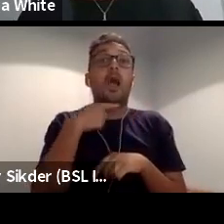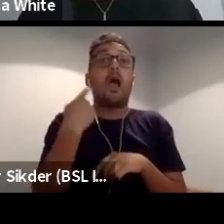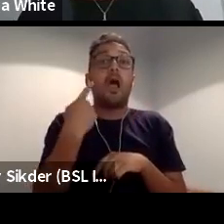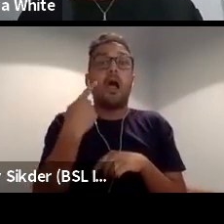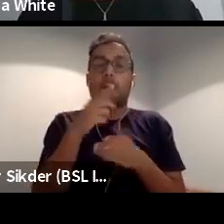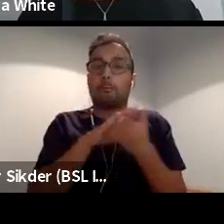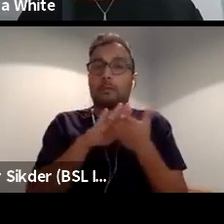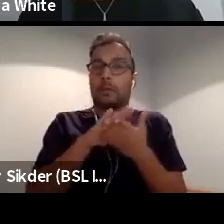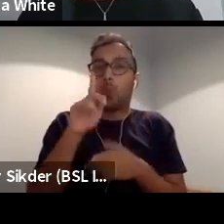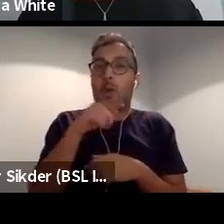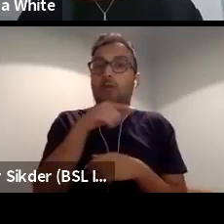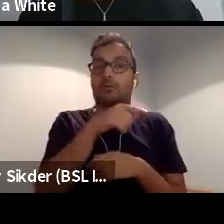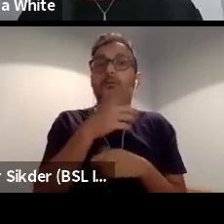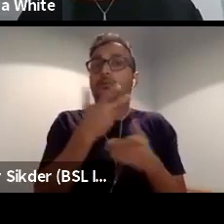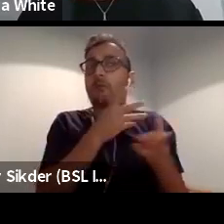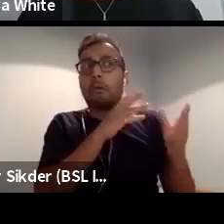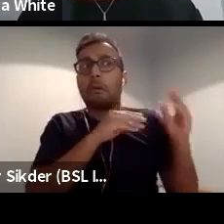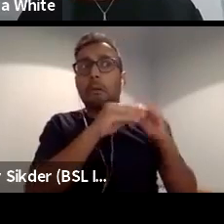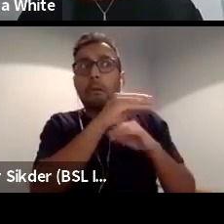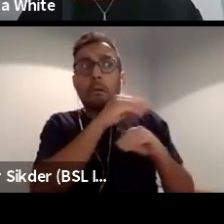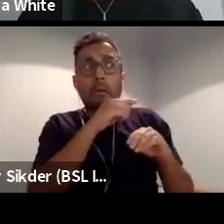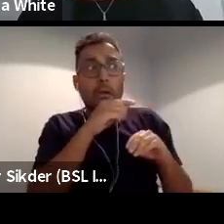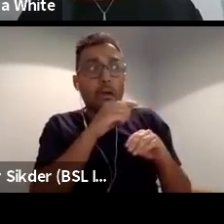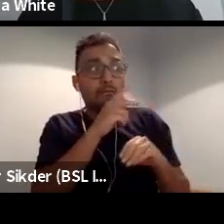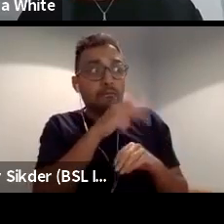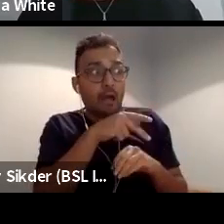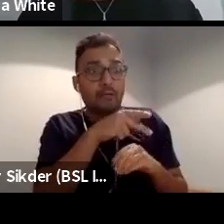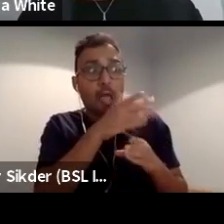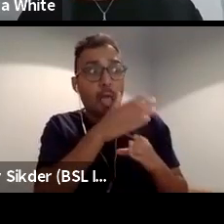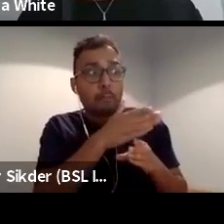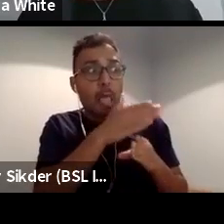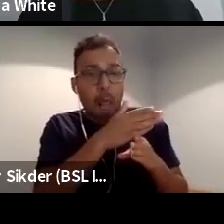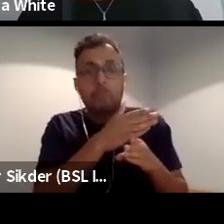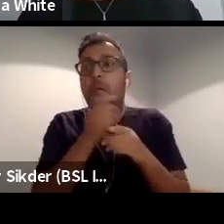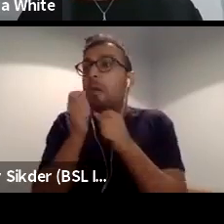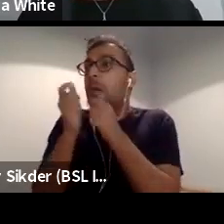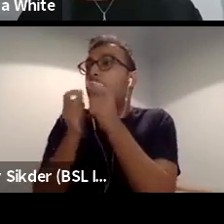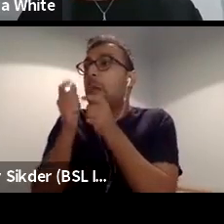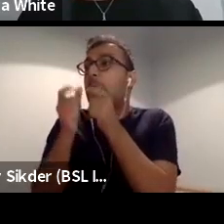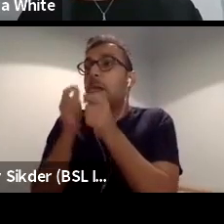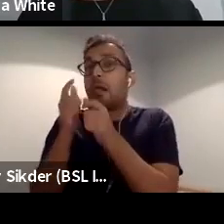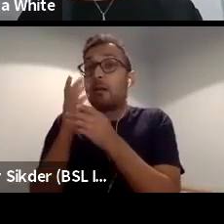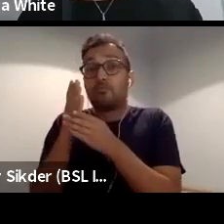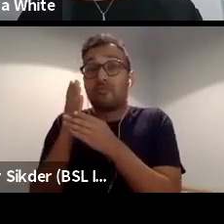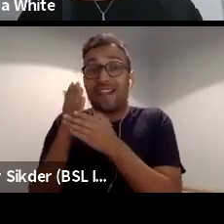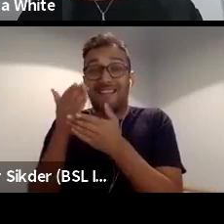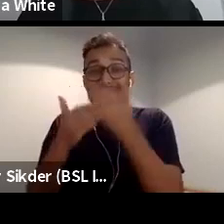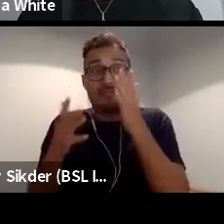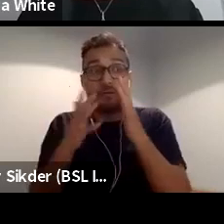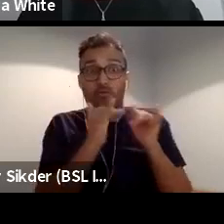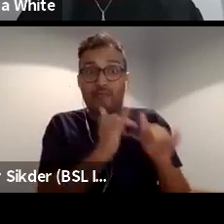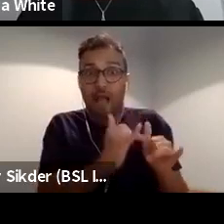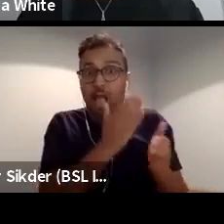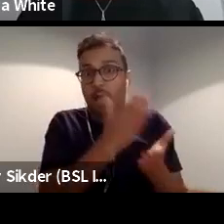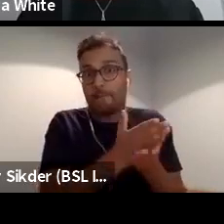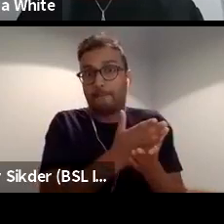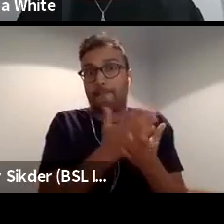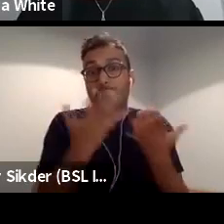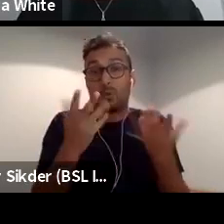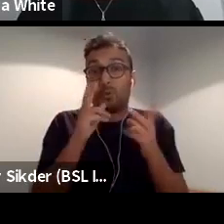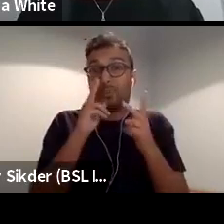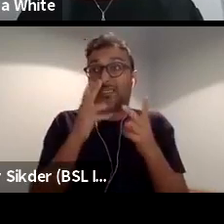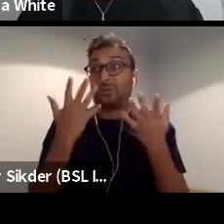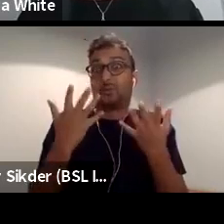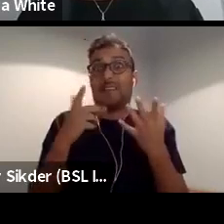hears without first verifying its truth. And I think looking at the situation with the media today, we see this is the very case